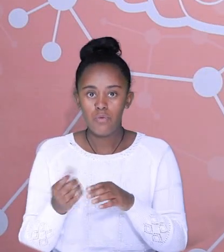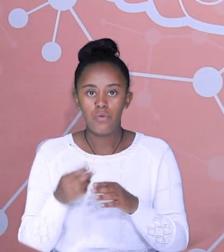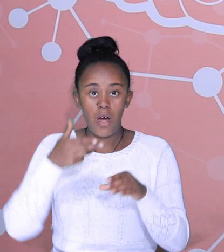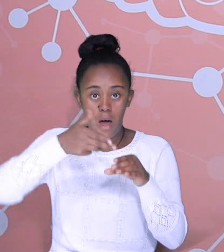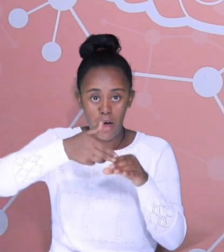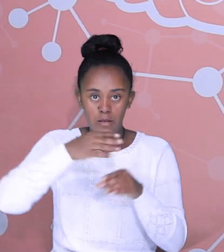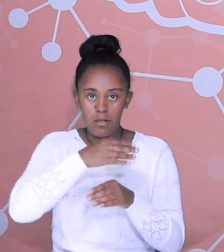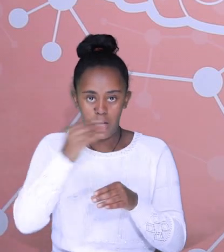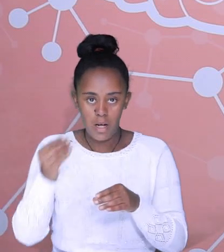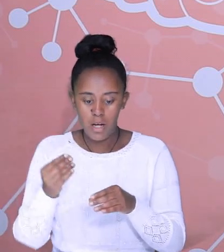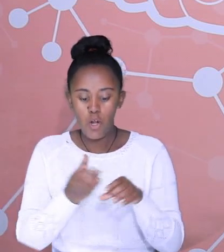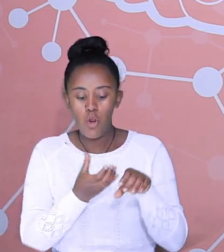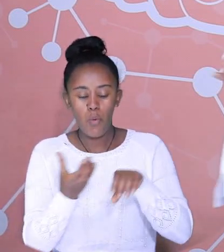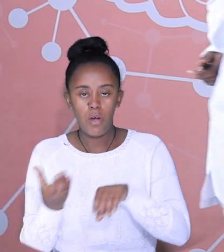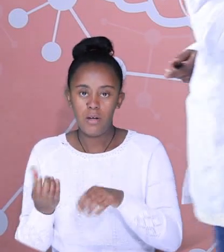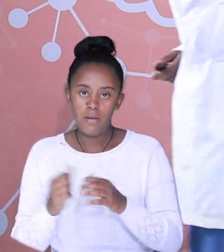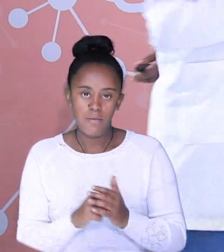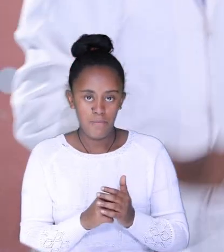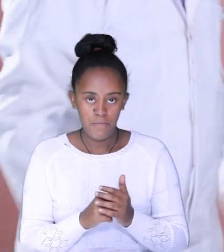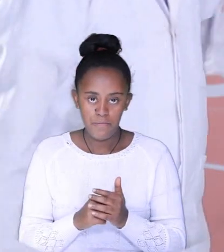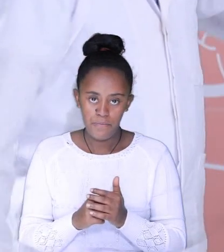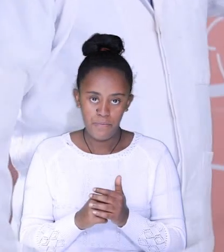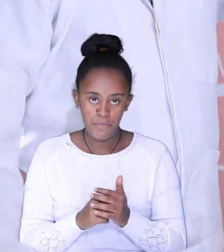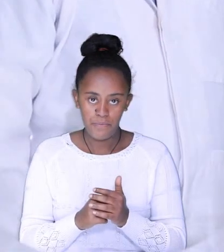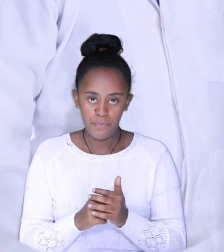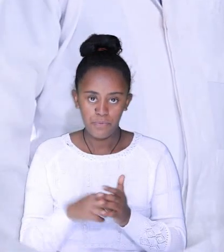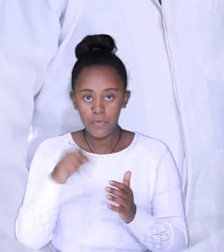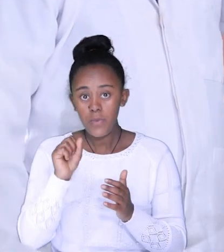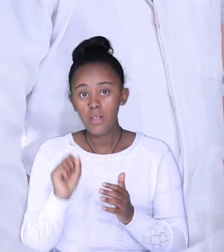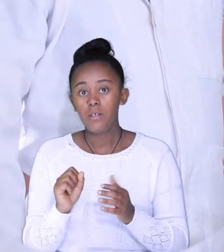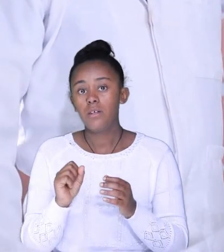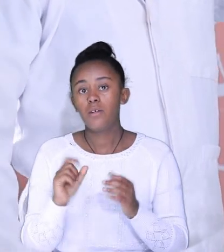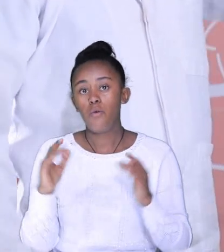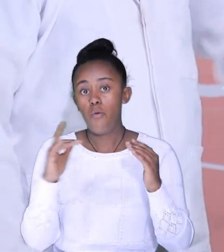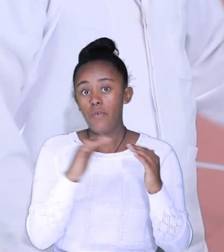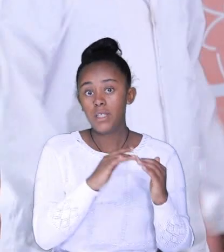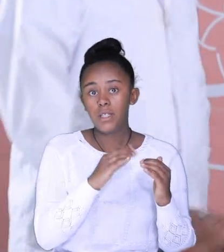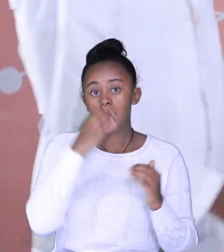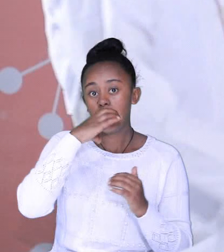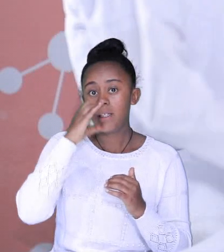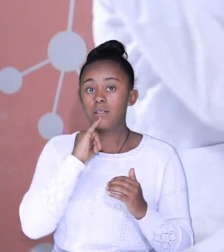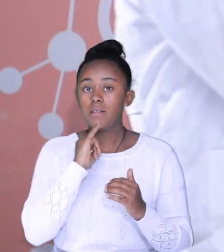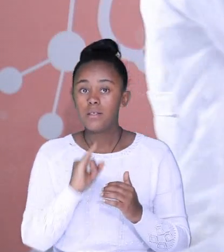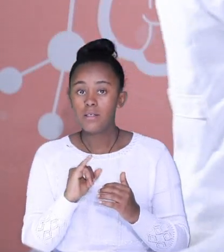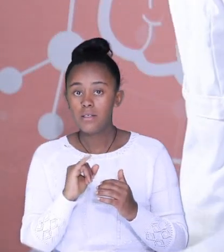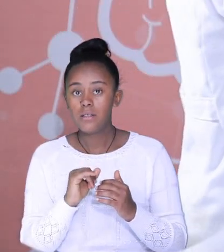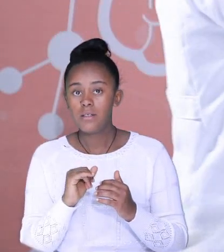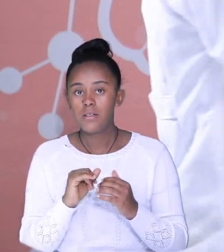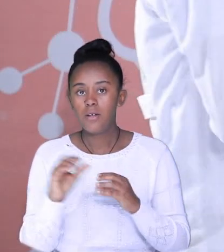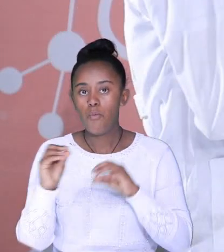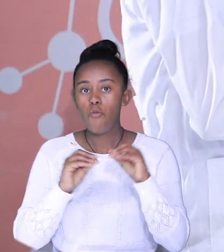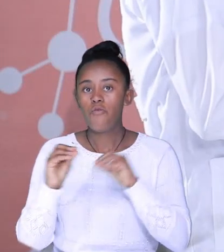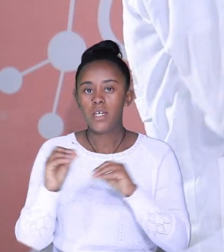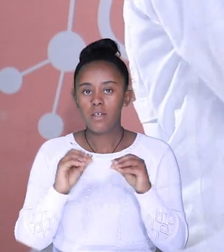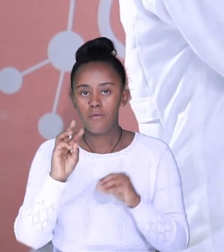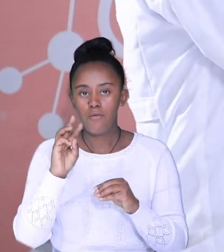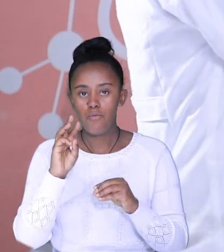gas and liquid. As a convection, heat is carried by the moving